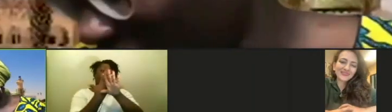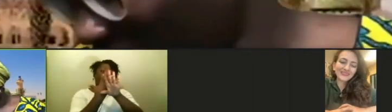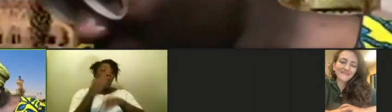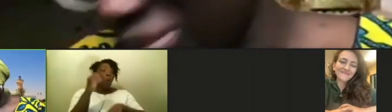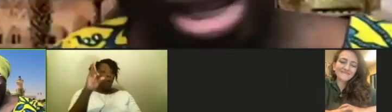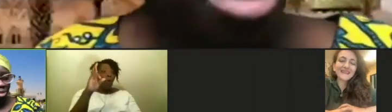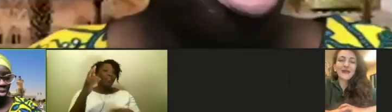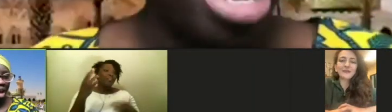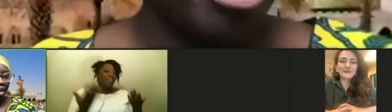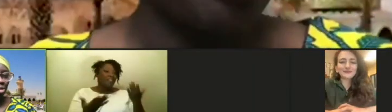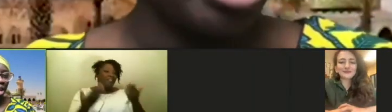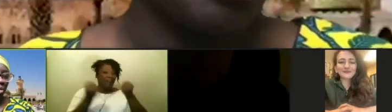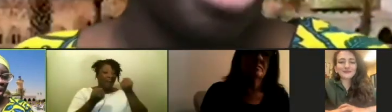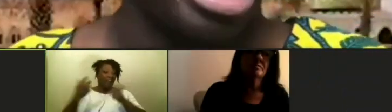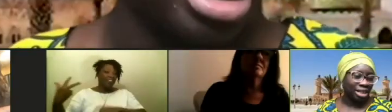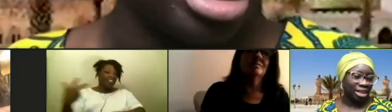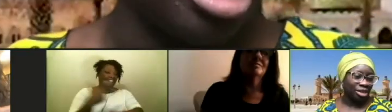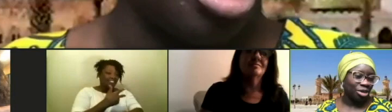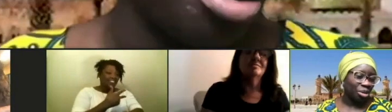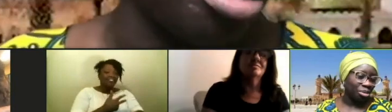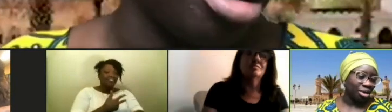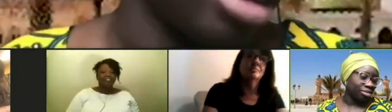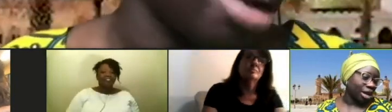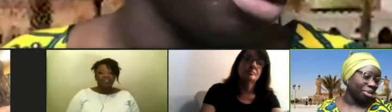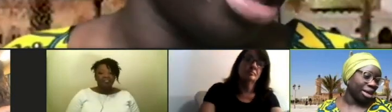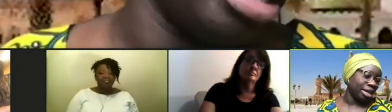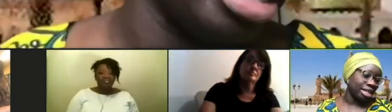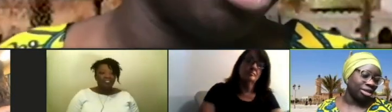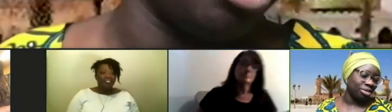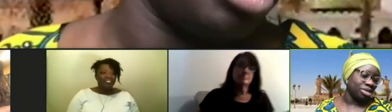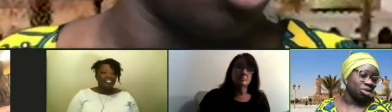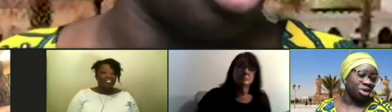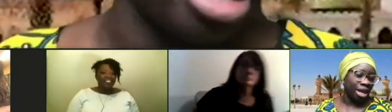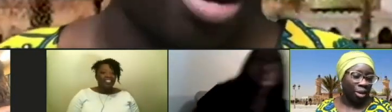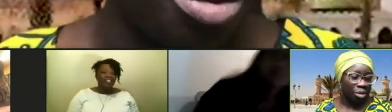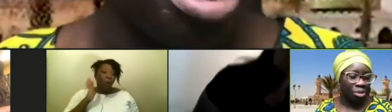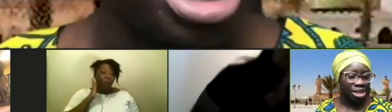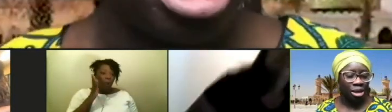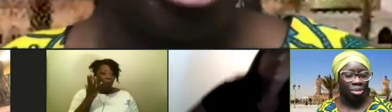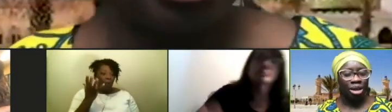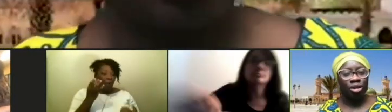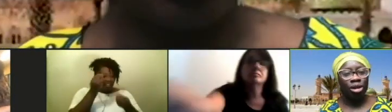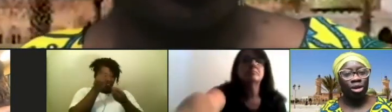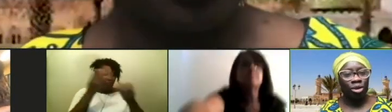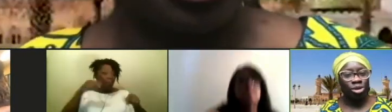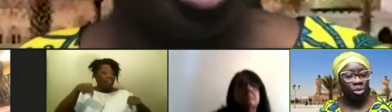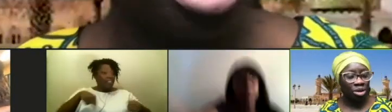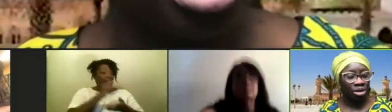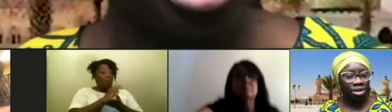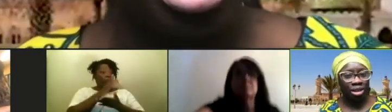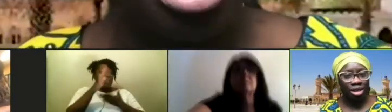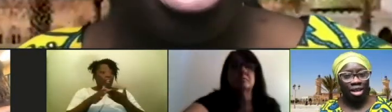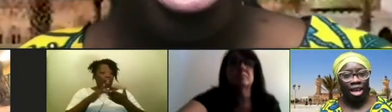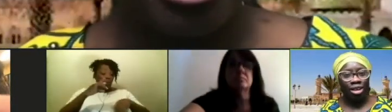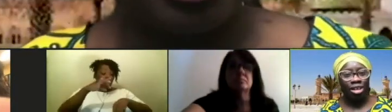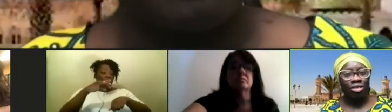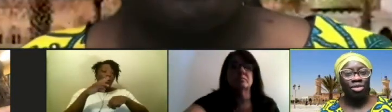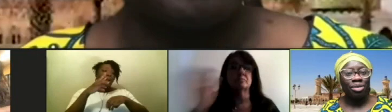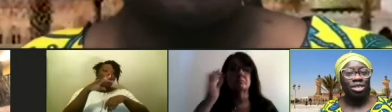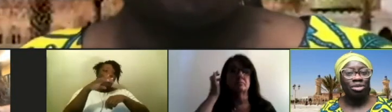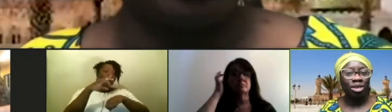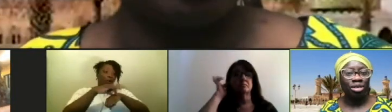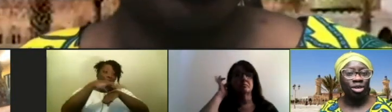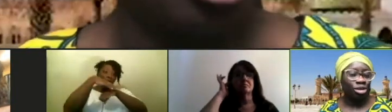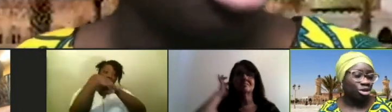happy, you know, Ramadan Mubarak to everybody. You know, happy Eid this weekend. We will be celebrating all across the world and in